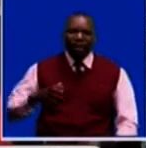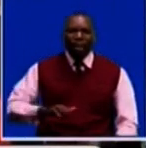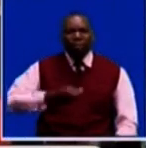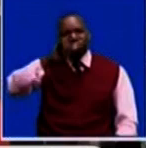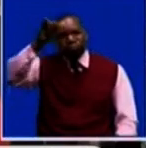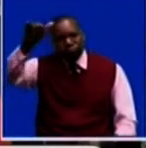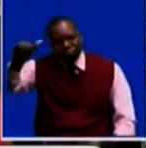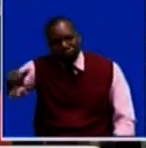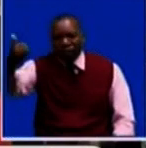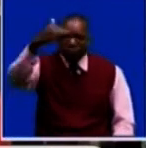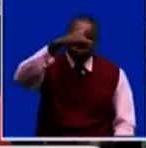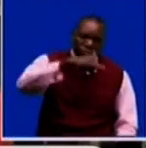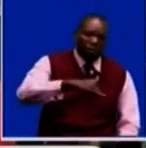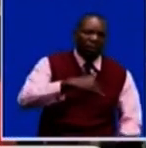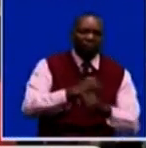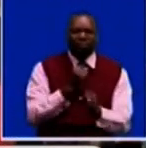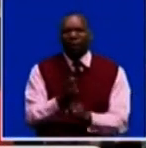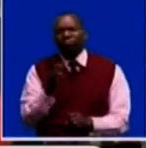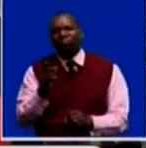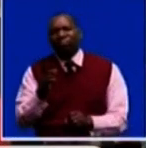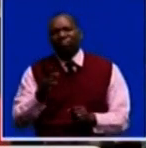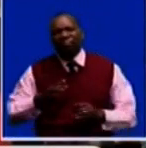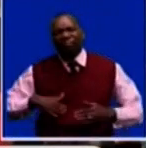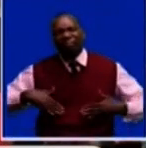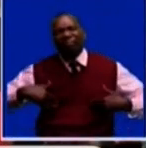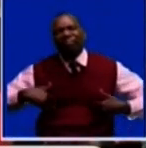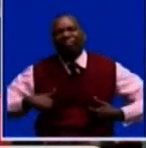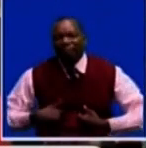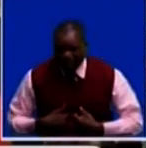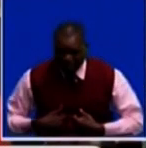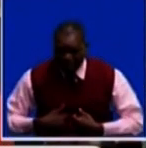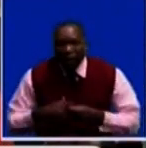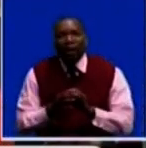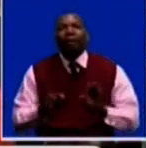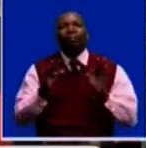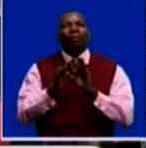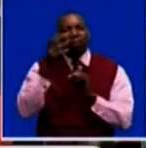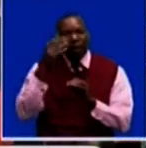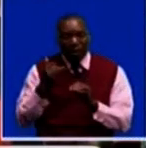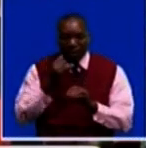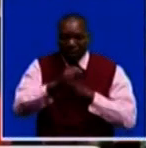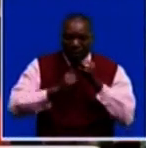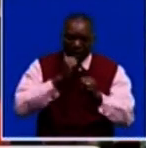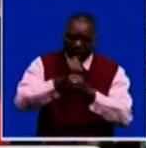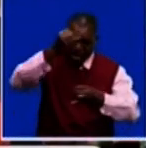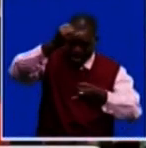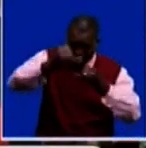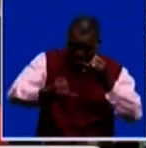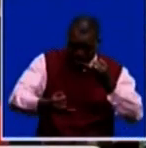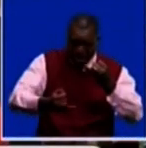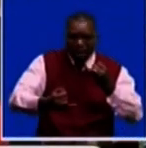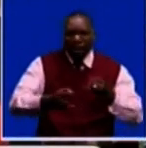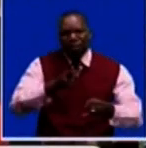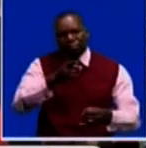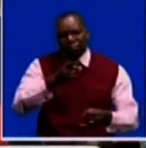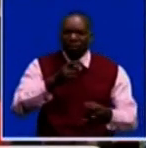and this has actually made the president so tired, and it is only sensible that at the end of the year the president has decided to take